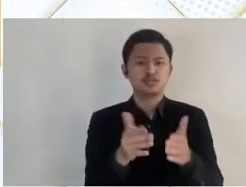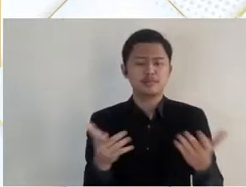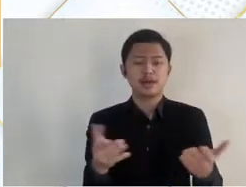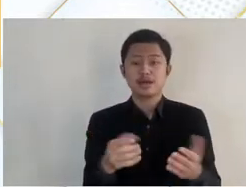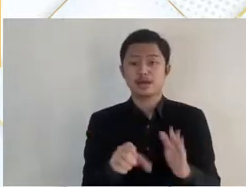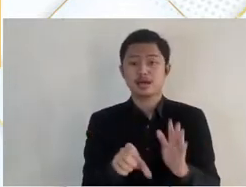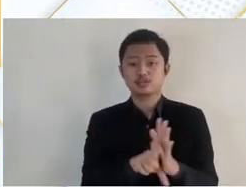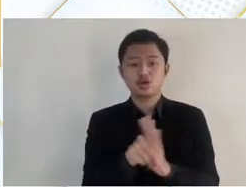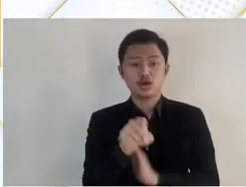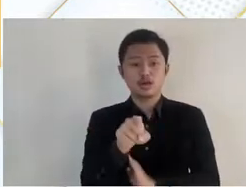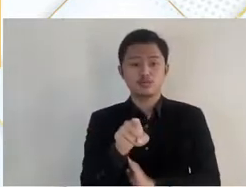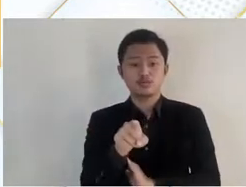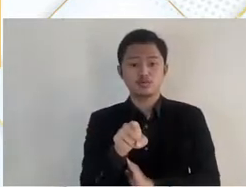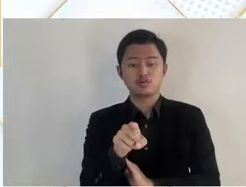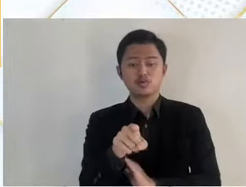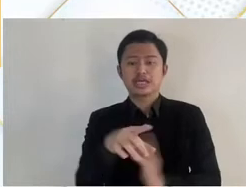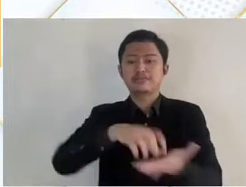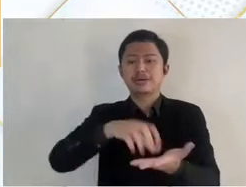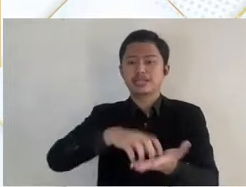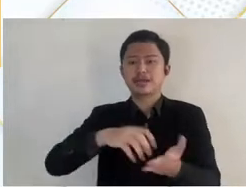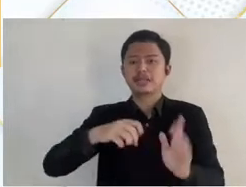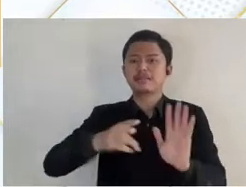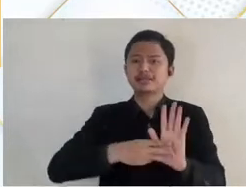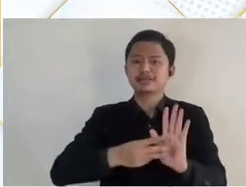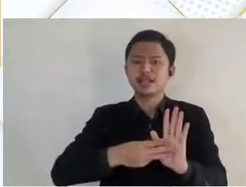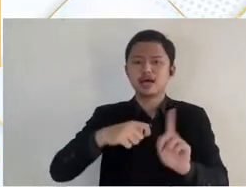a volatile conflict zone.